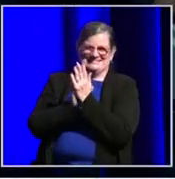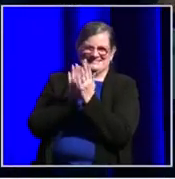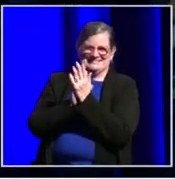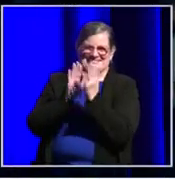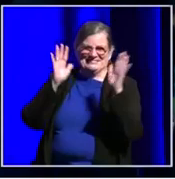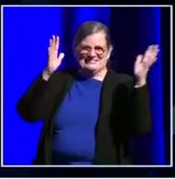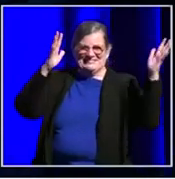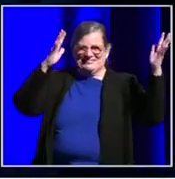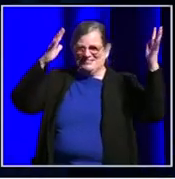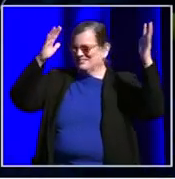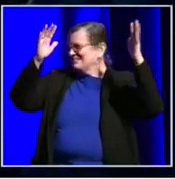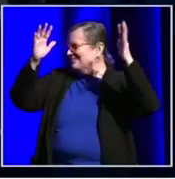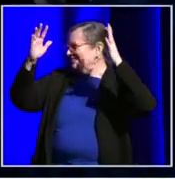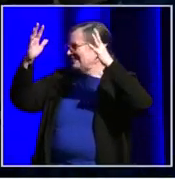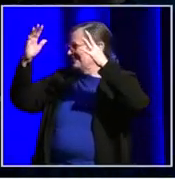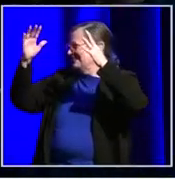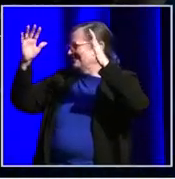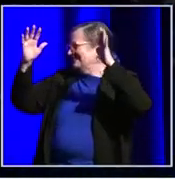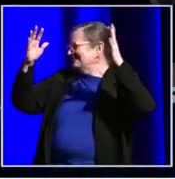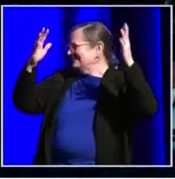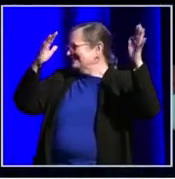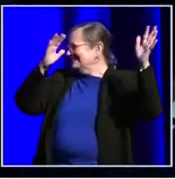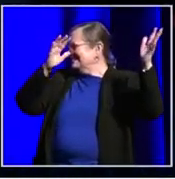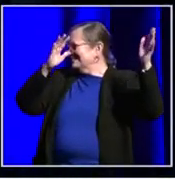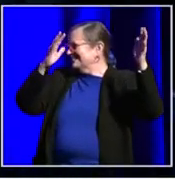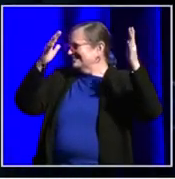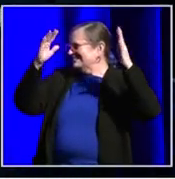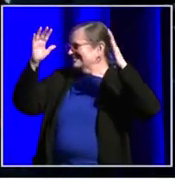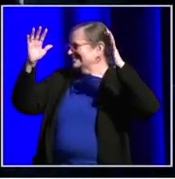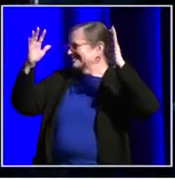Mayor of the District of Columbia.